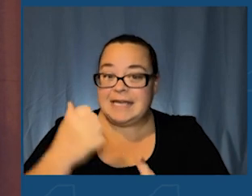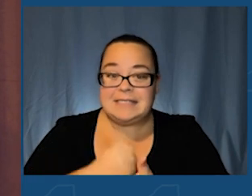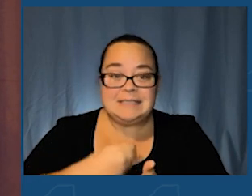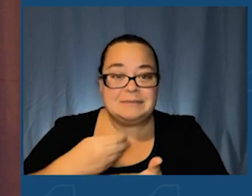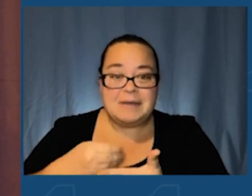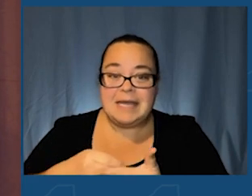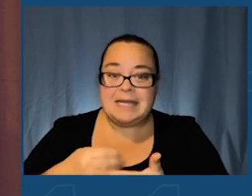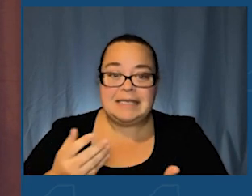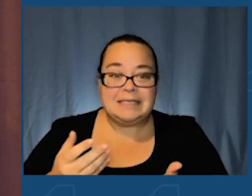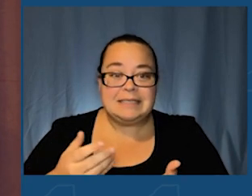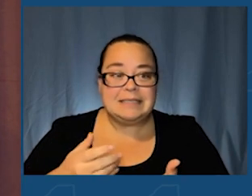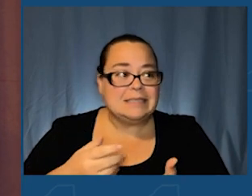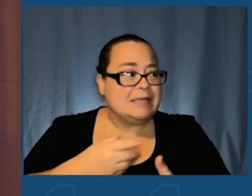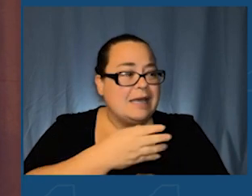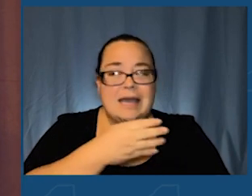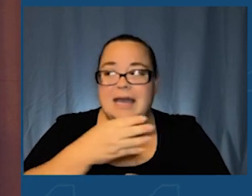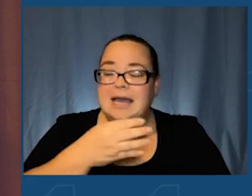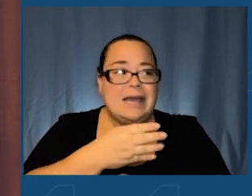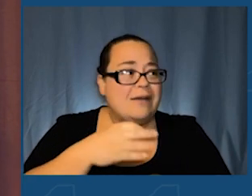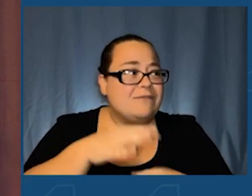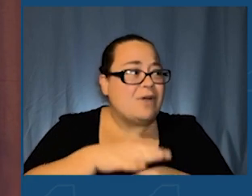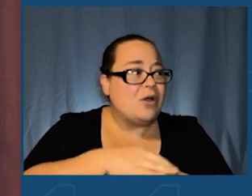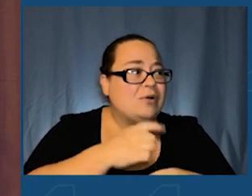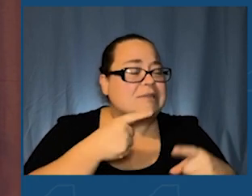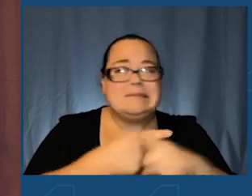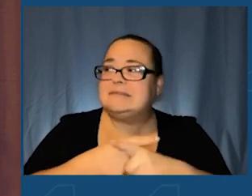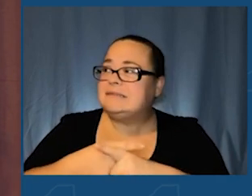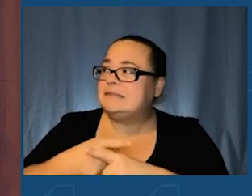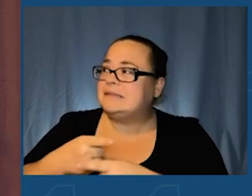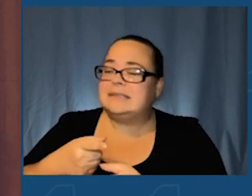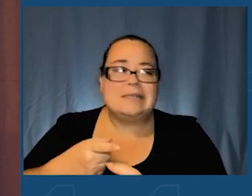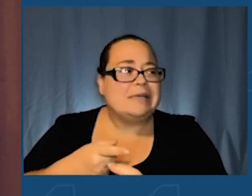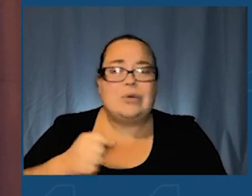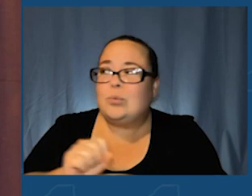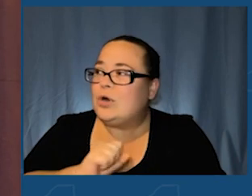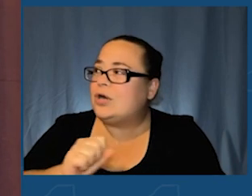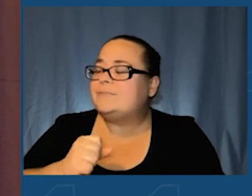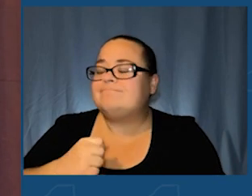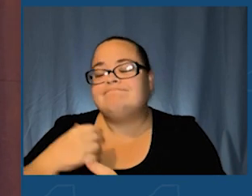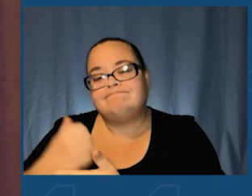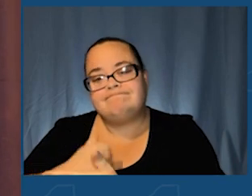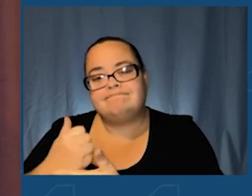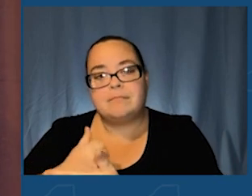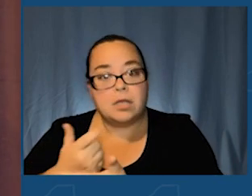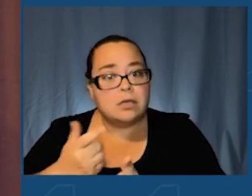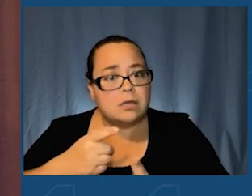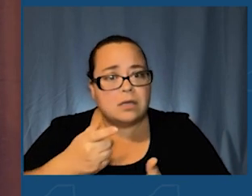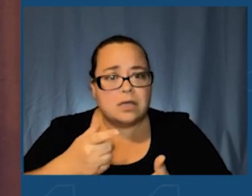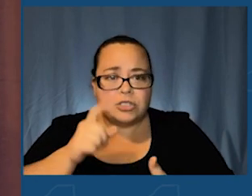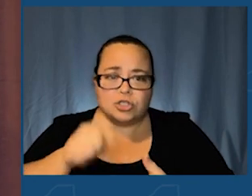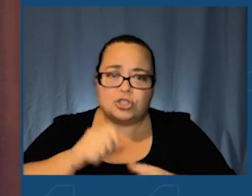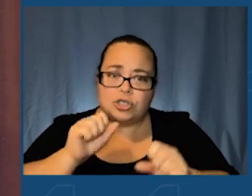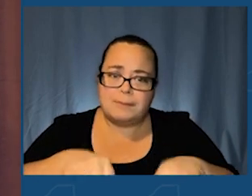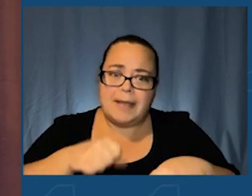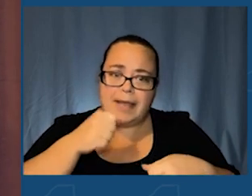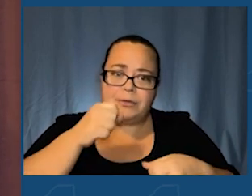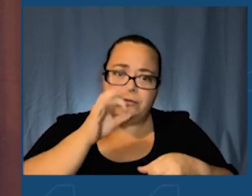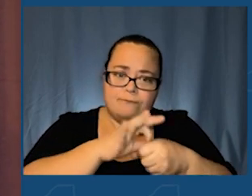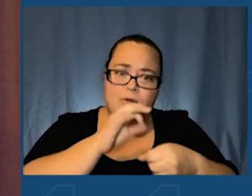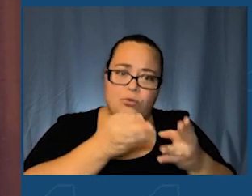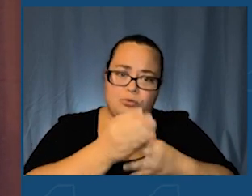She has to keep her job, and she should be able to vote. She should be able to vote by mail, right? Why not? Why not? So we're also creating